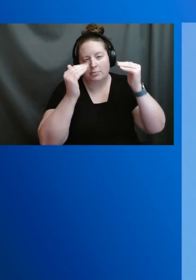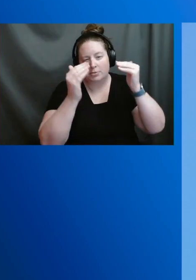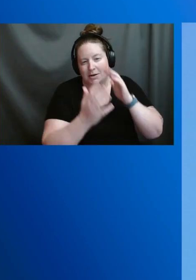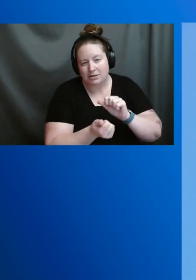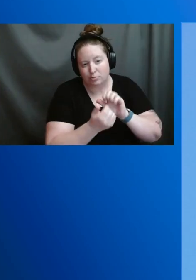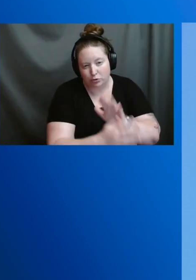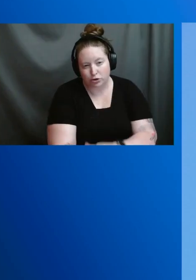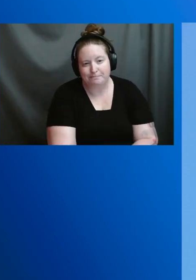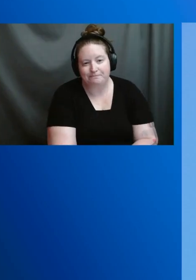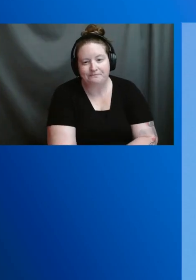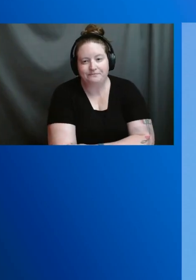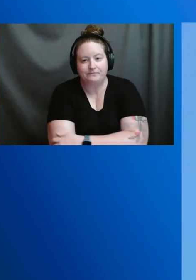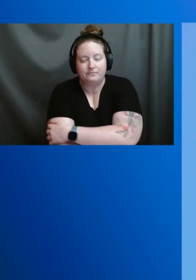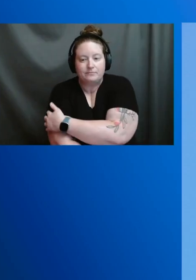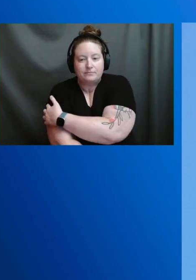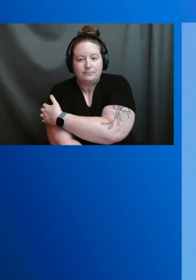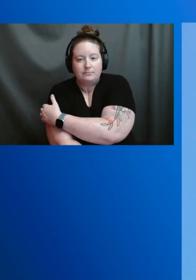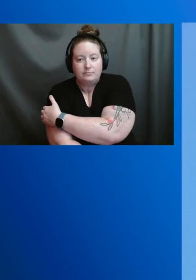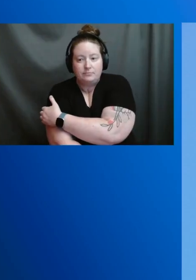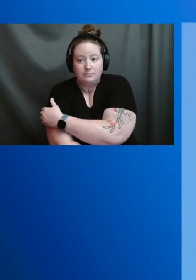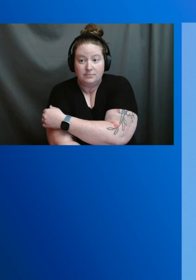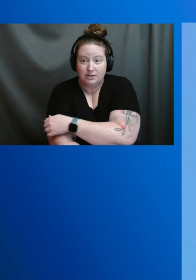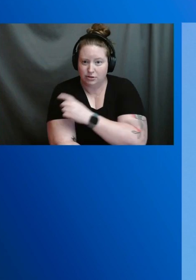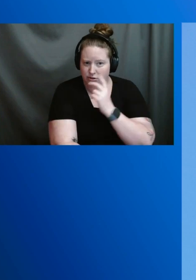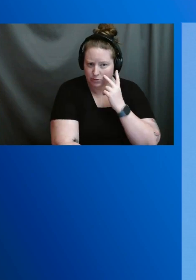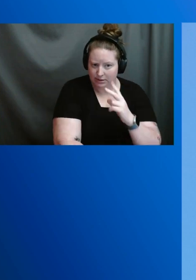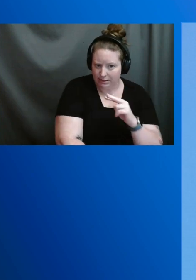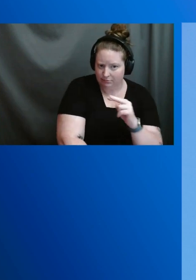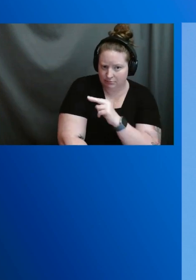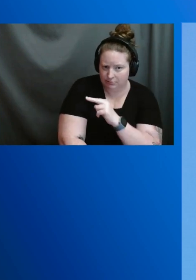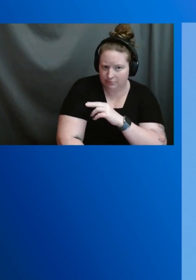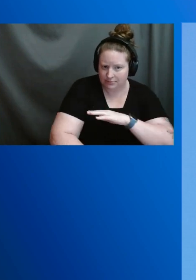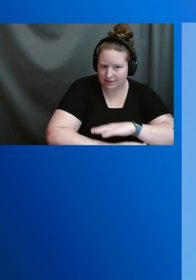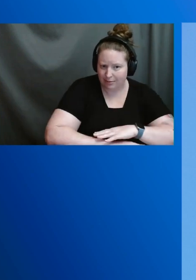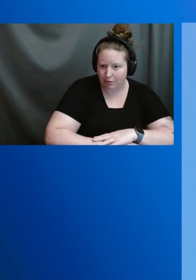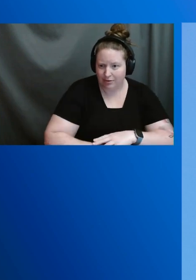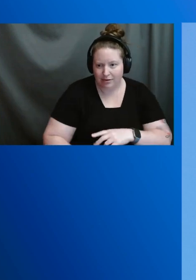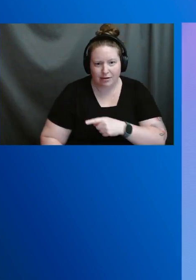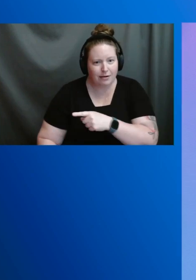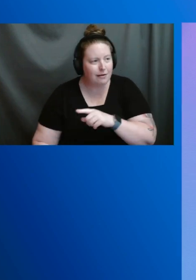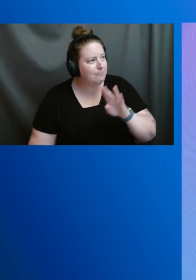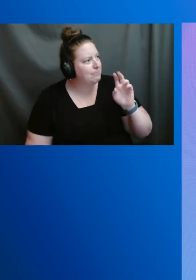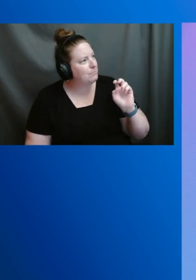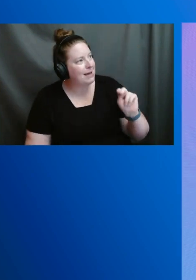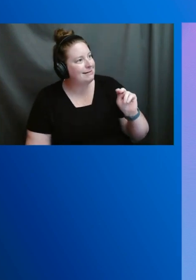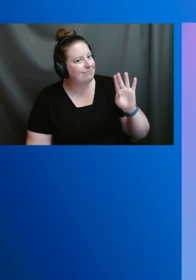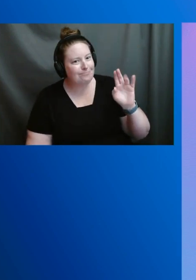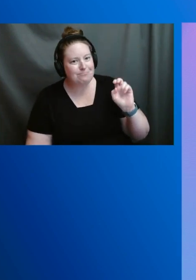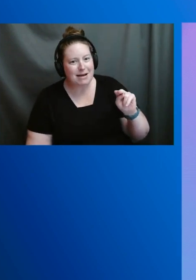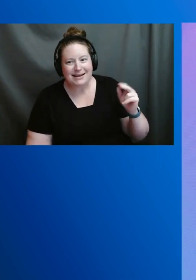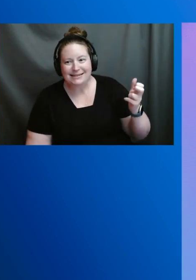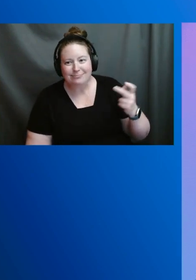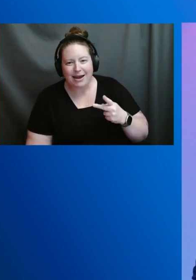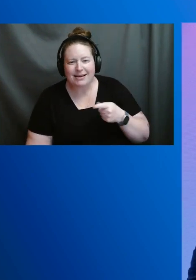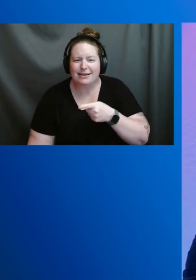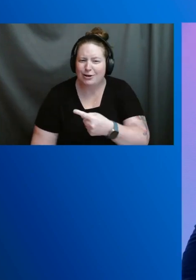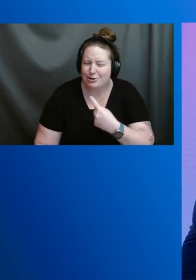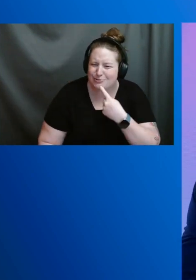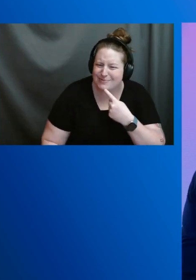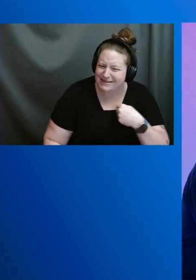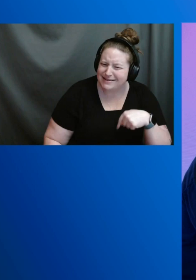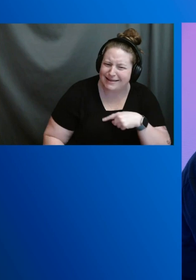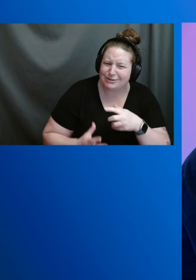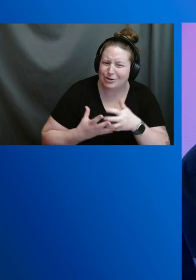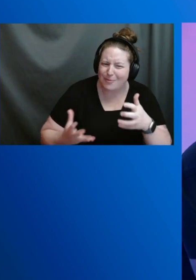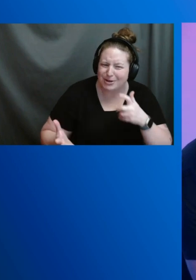So, did you see on the other end of the table here? I did. This is Ben. We have Ben Smith. back. Yeah, back You in. missed us so much. You had to come back. I love this. I